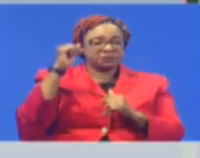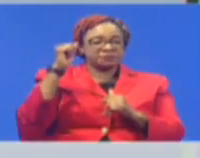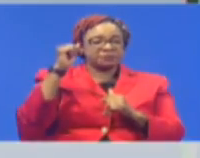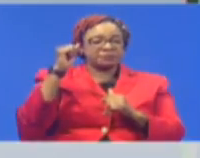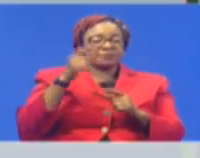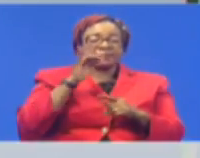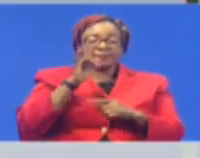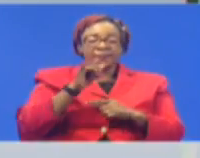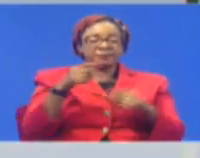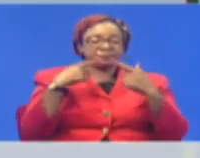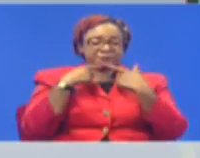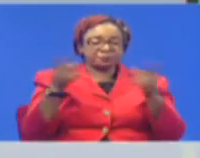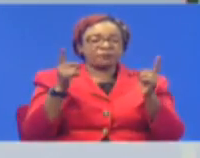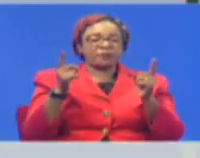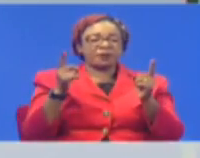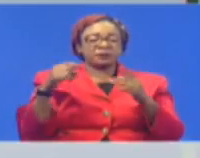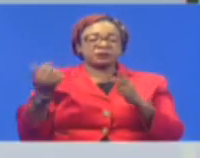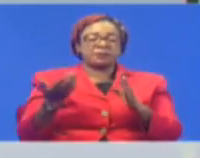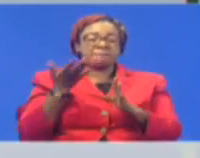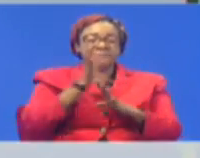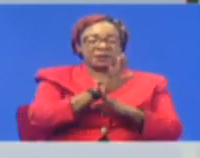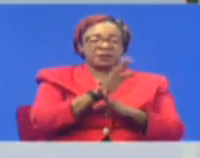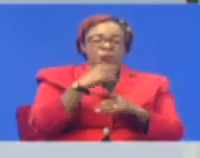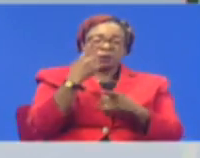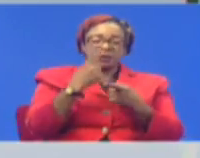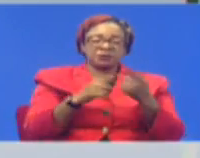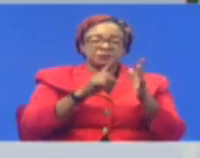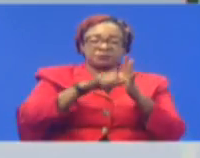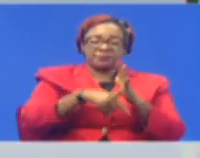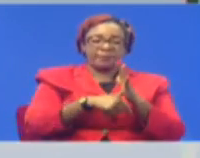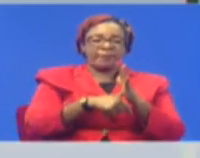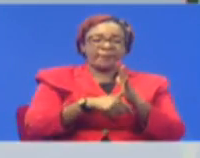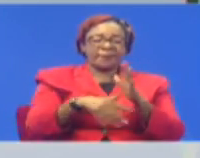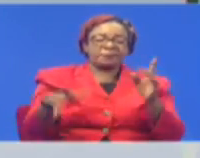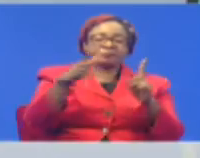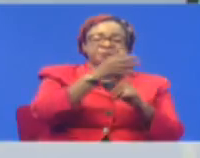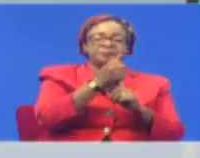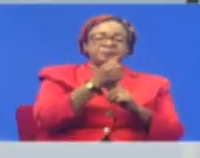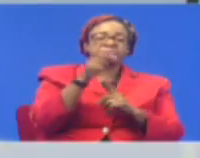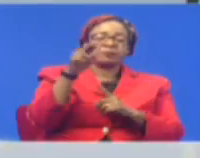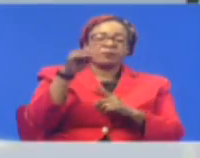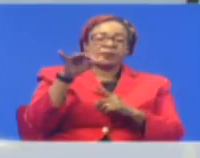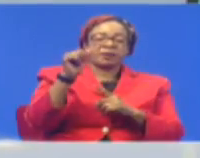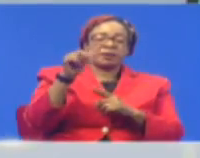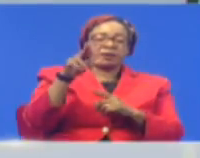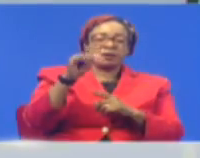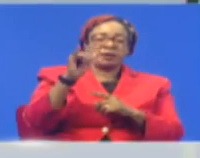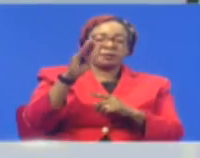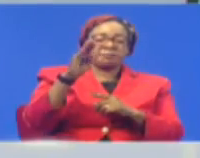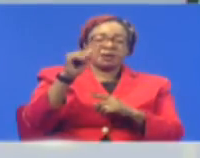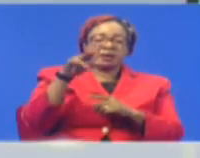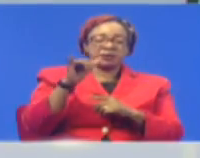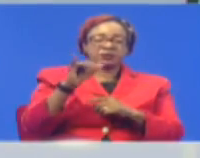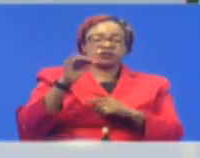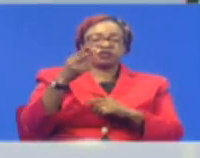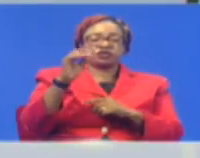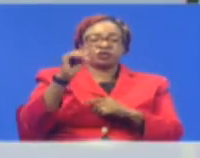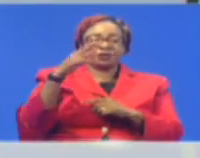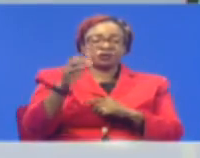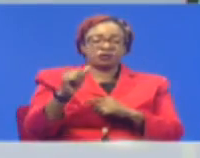announcement, he made a comeback a year later, seeking to recapture the Nyaribari Chache constituency seat, which he had held